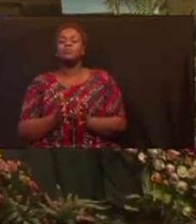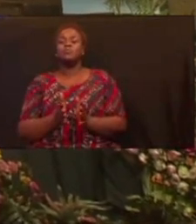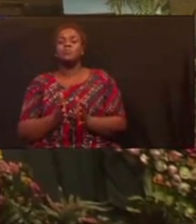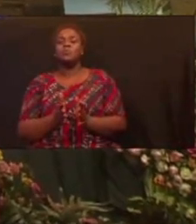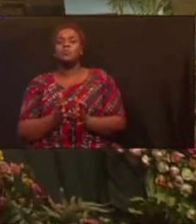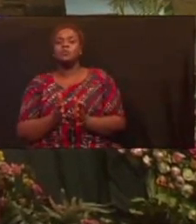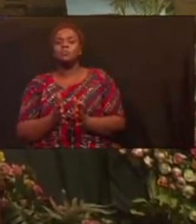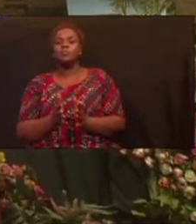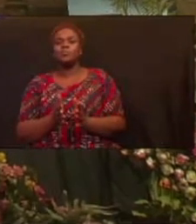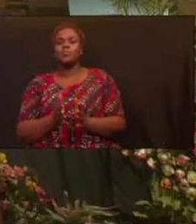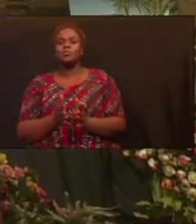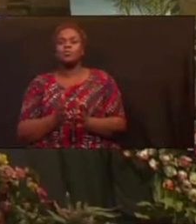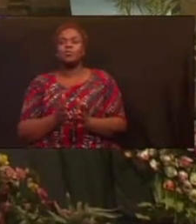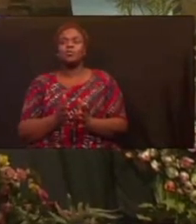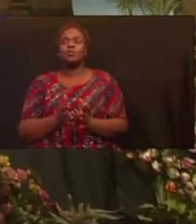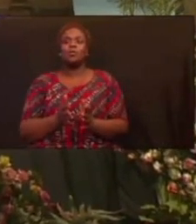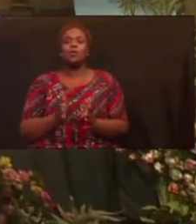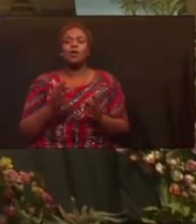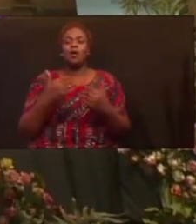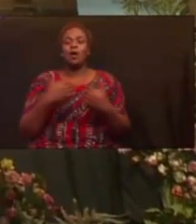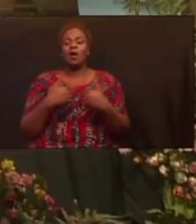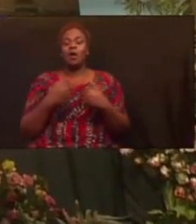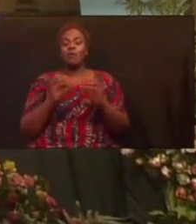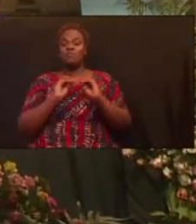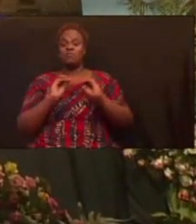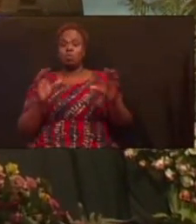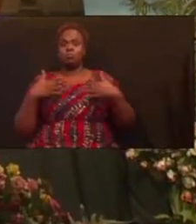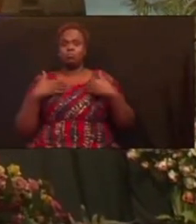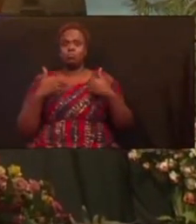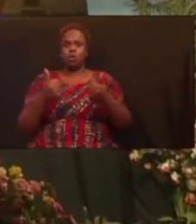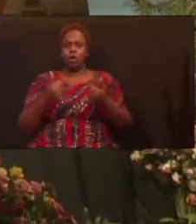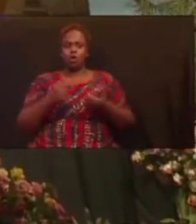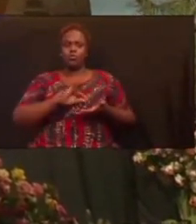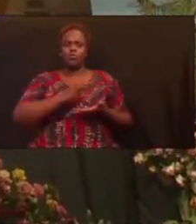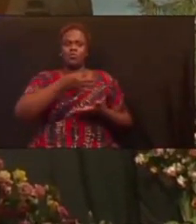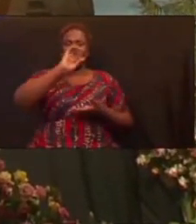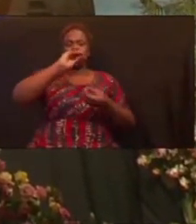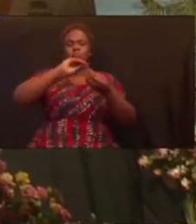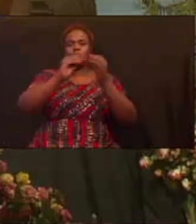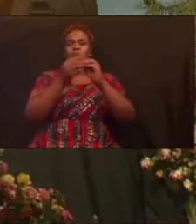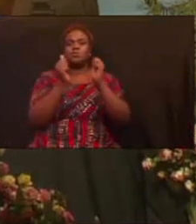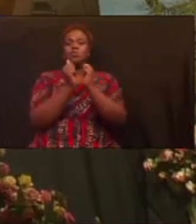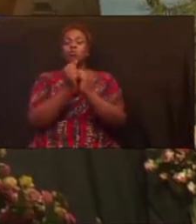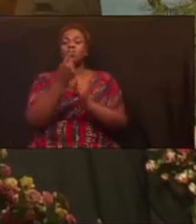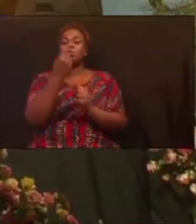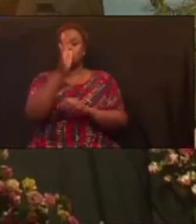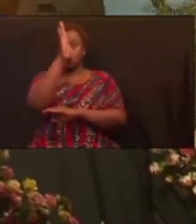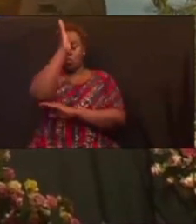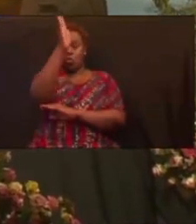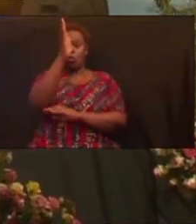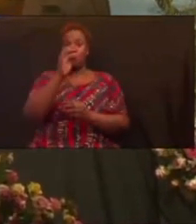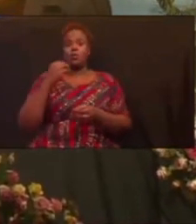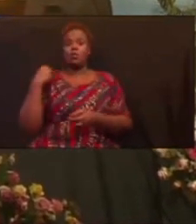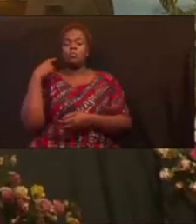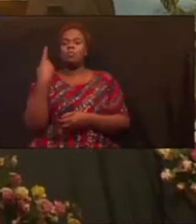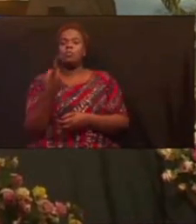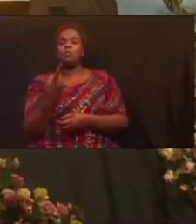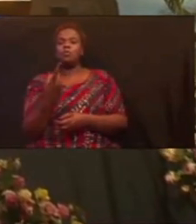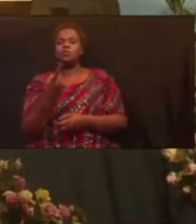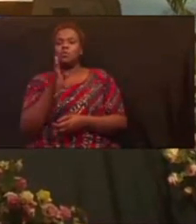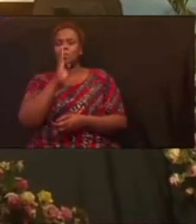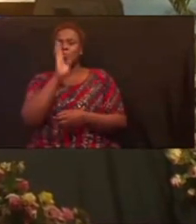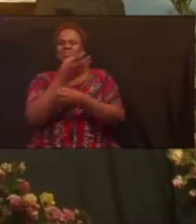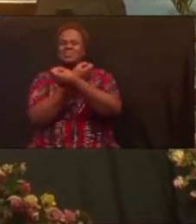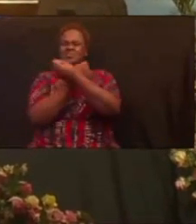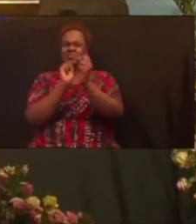a healthy spiritual encounter, number one, that person will most likely not be saved, even though around